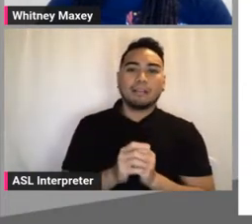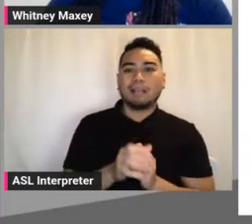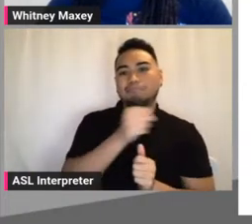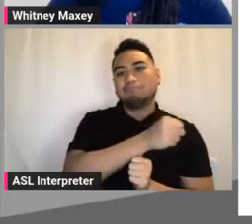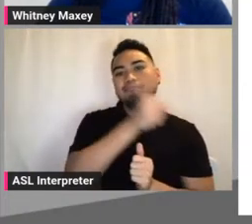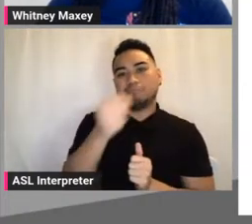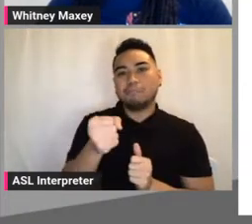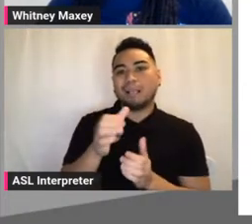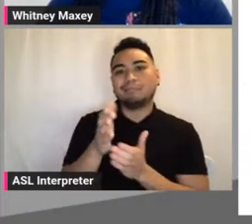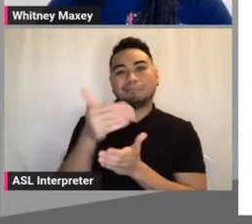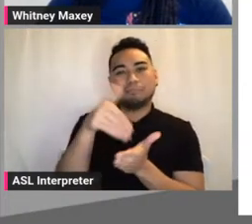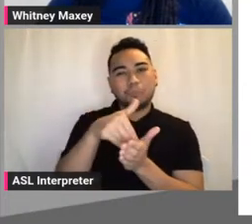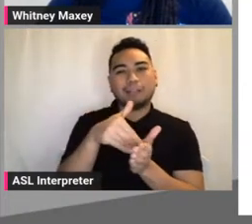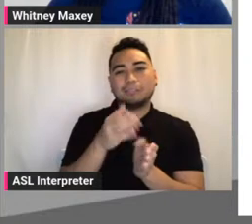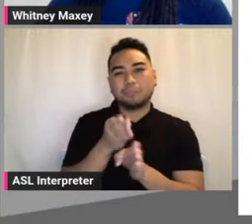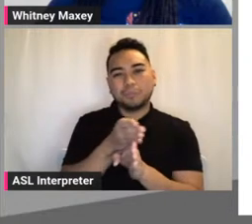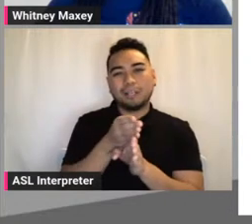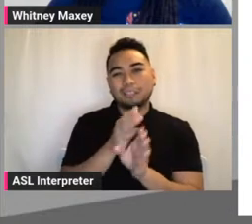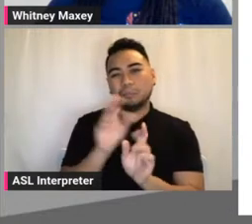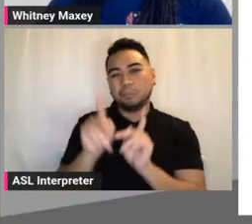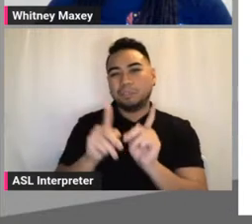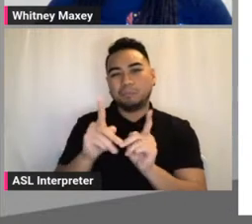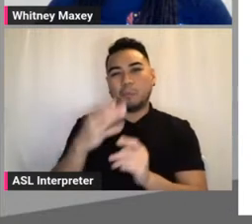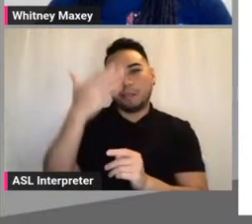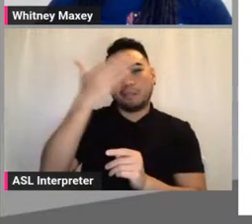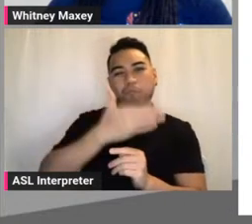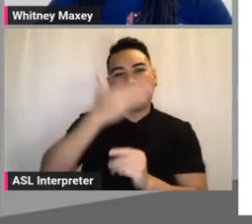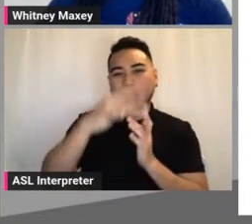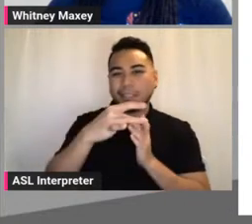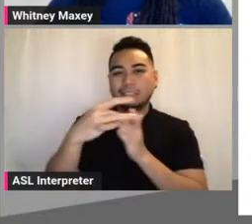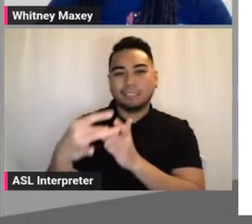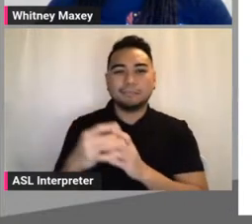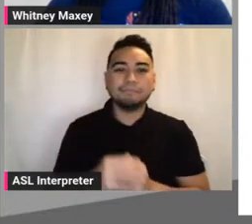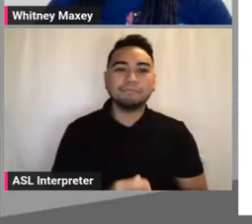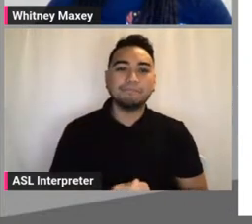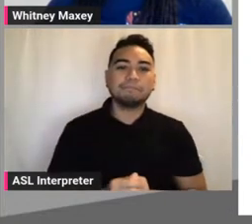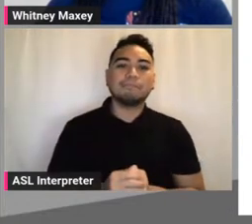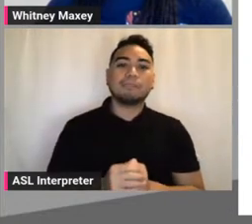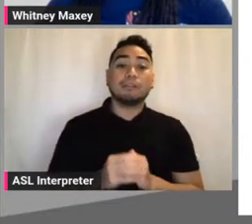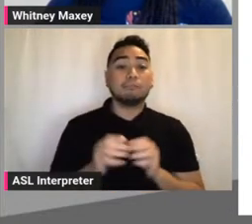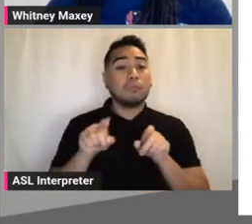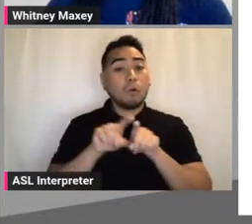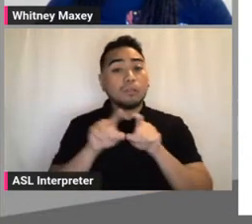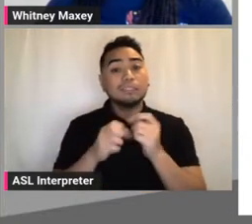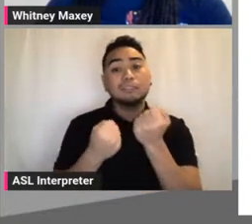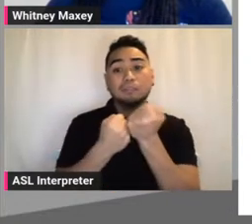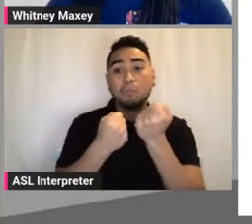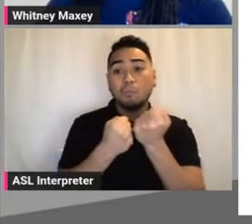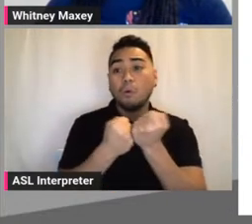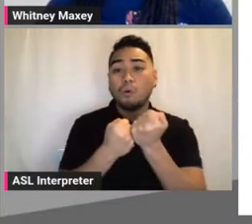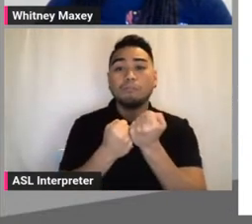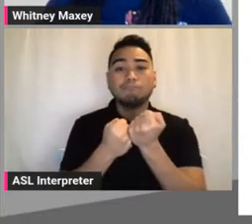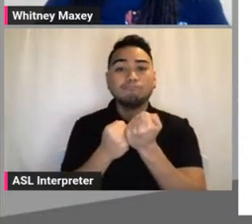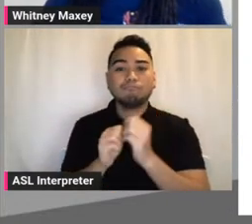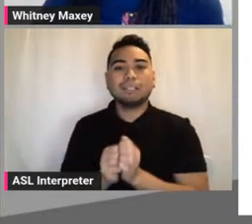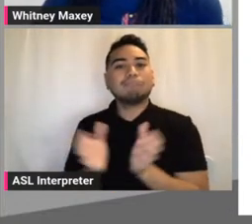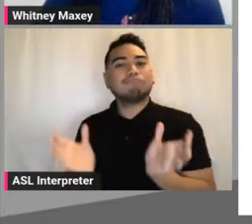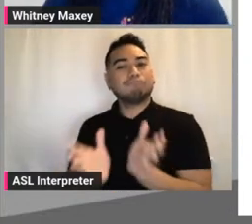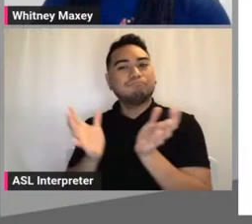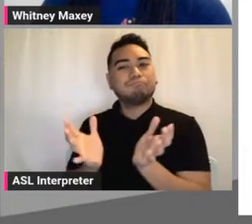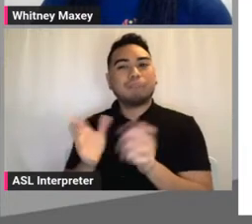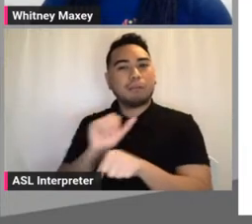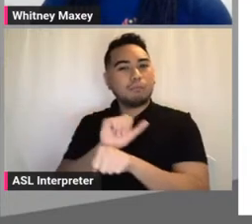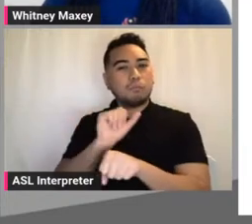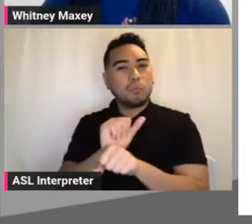have some key non-electoral tasks as well, supporting and building a vibrant labor movement. Shout out